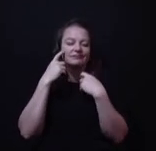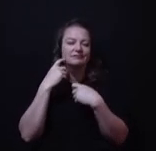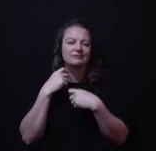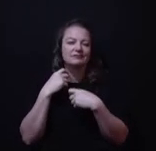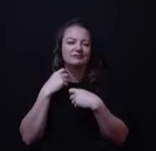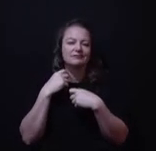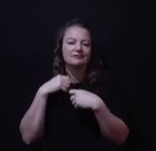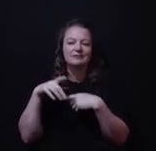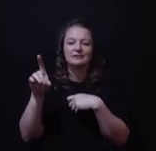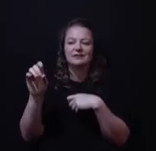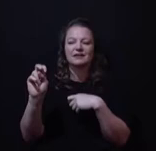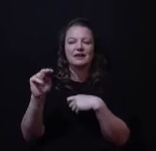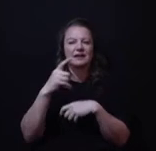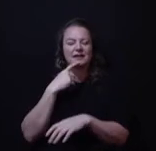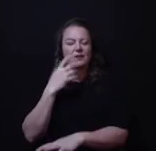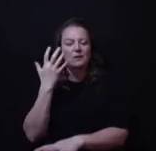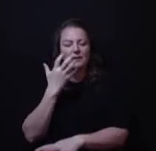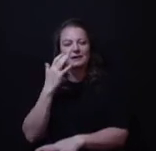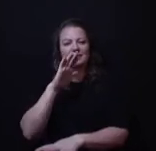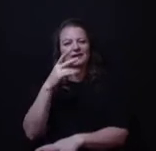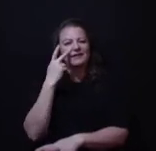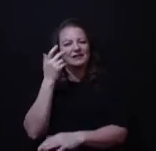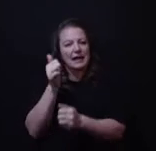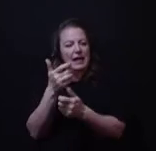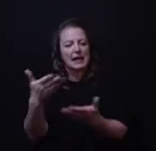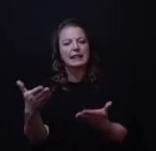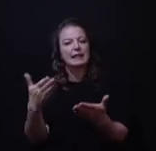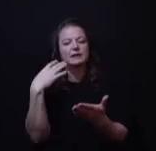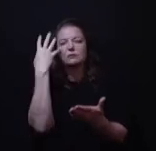He said, I've never seen anything this beautiful in my whole life.